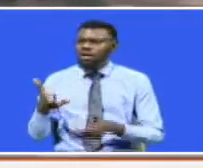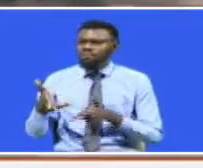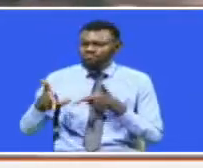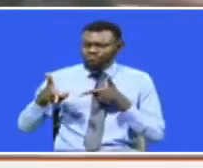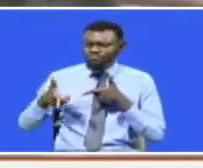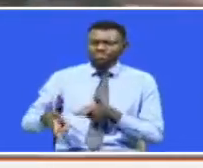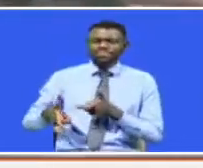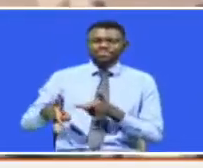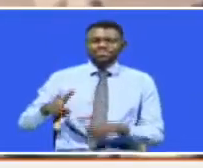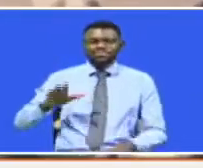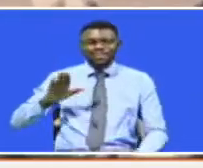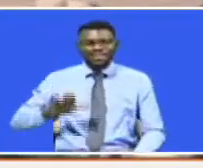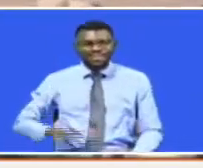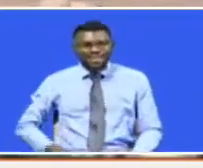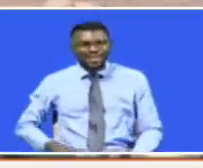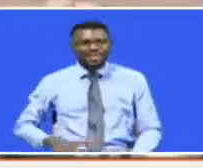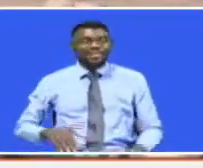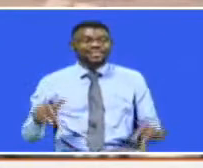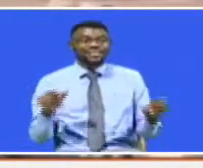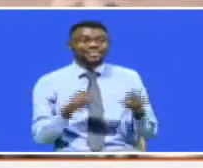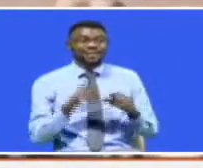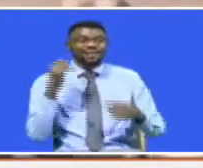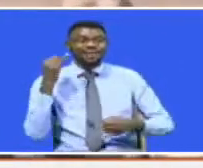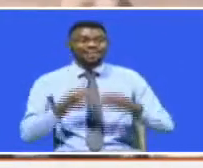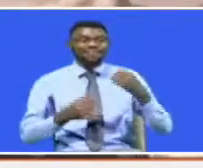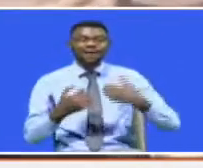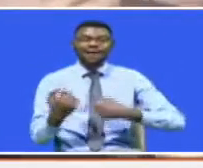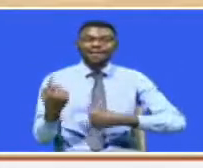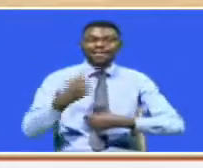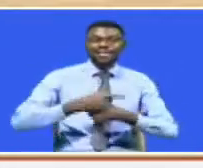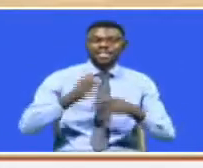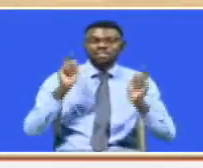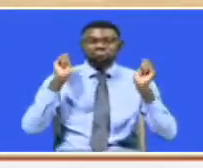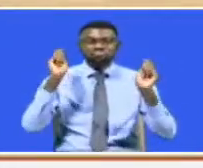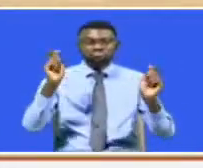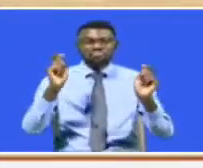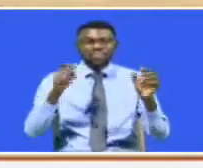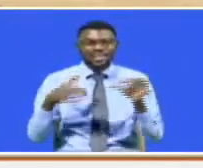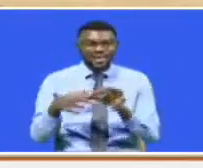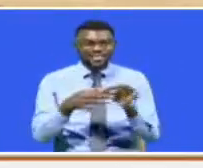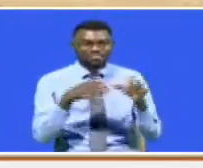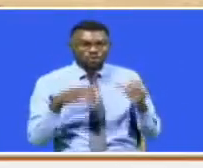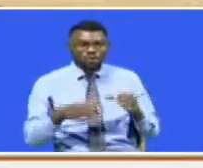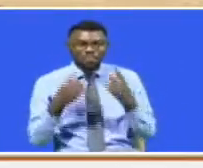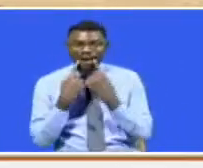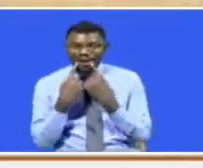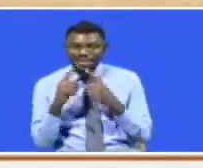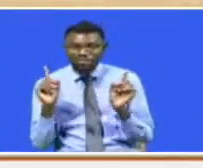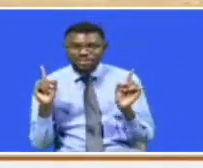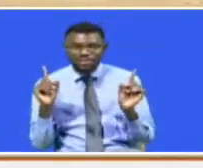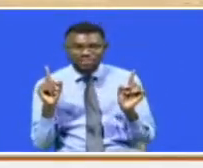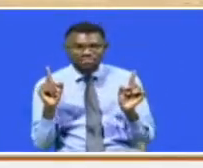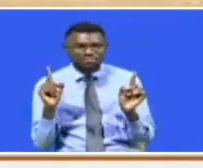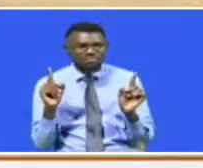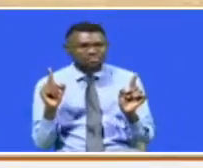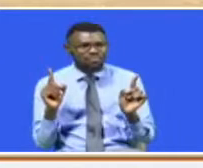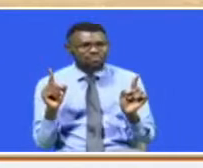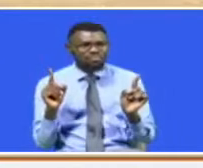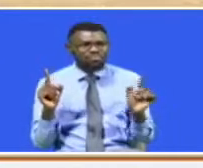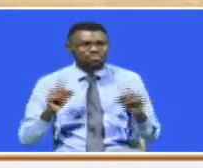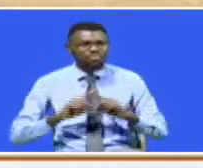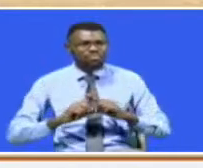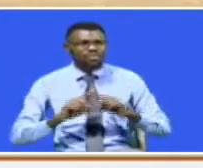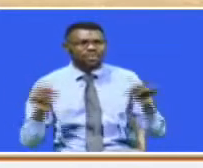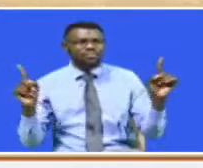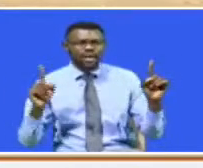his thigh. This on the last day of the demos called by the Azimio coalition. Despite the assurance from